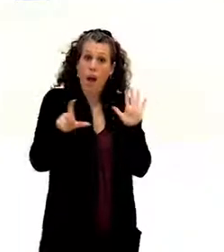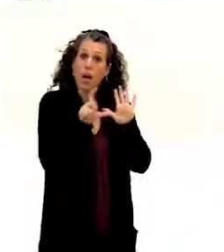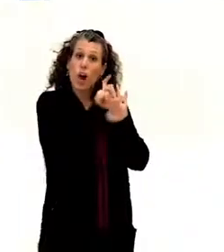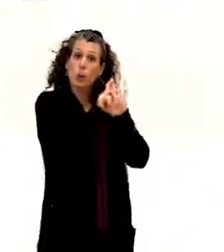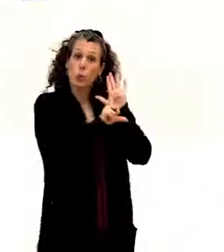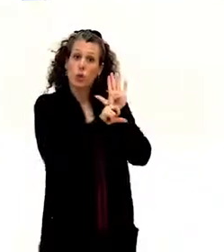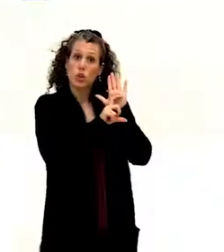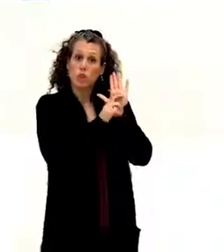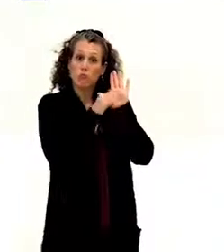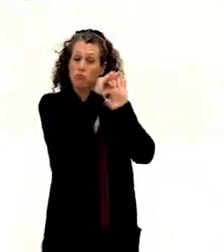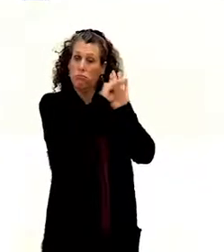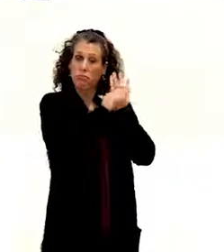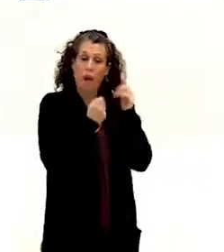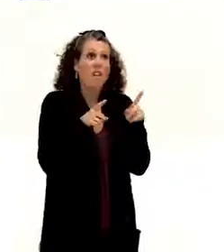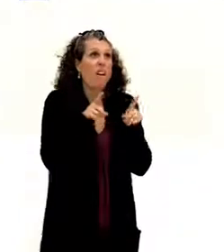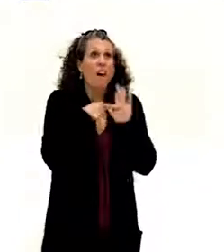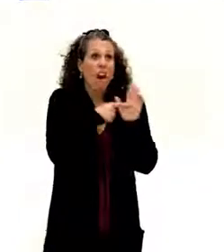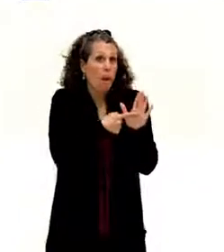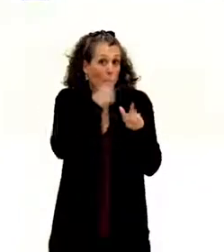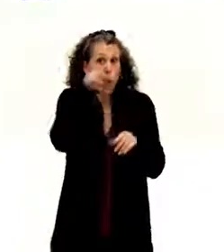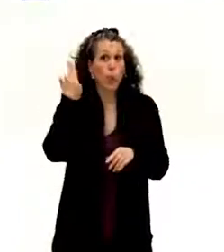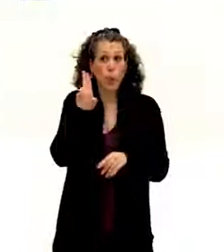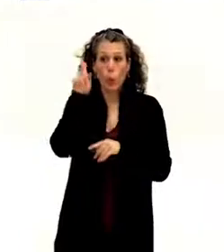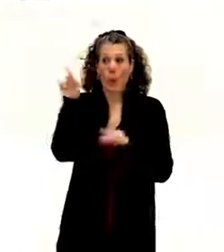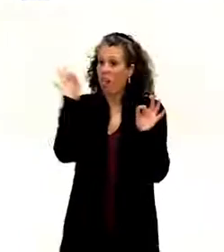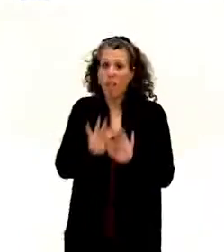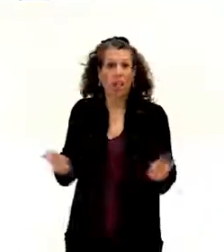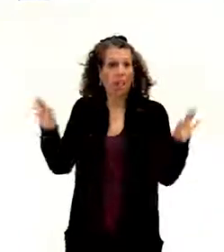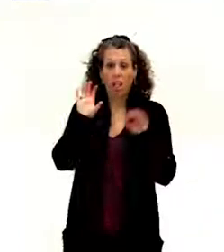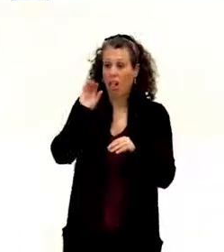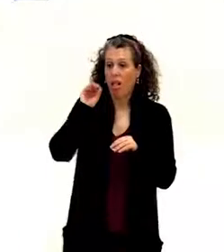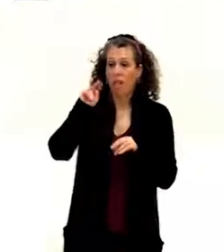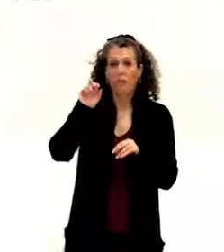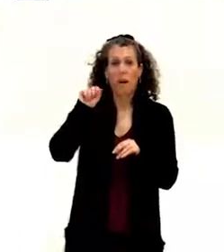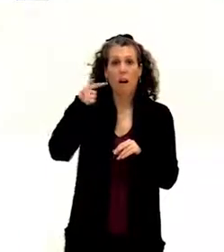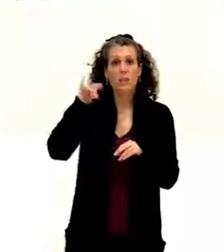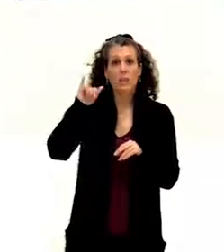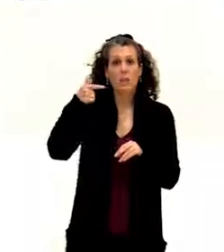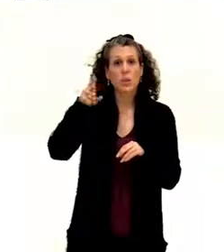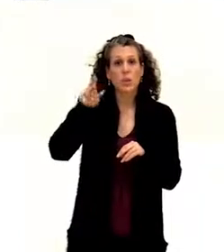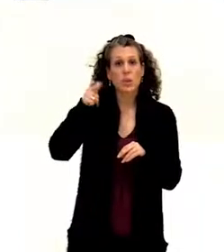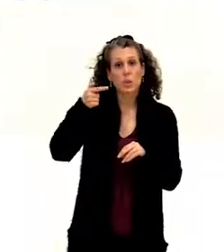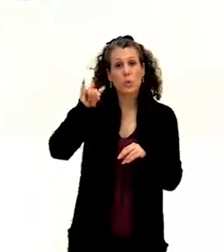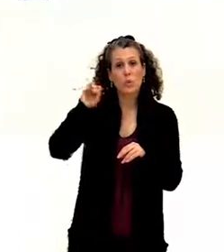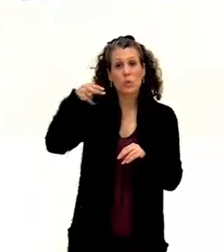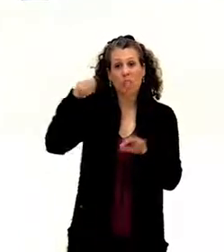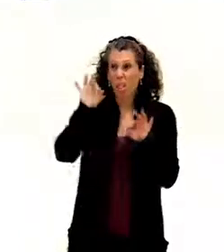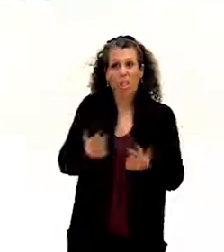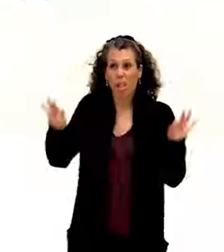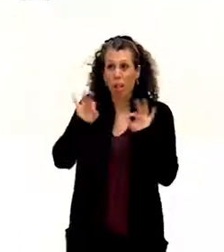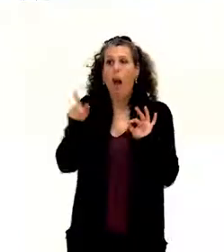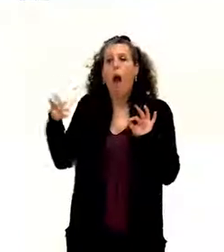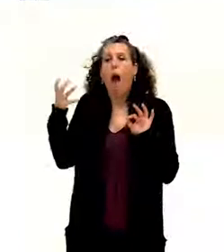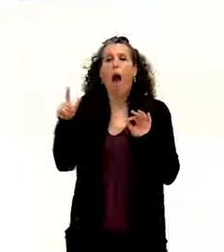member states, for example, the United Kingdom doesn't have a constitution, it doesn't have a written constitution. It has some sort of